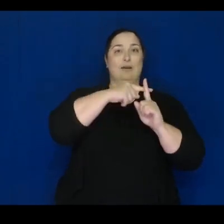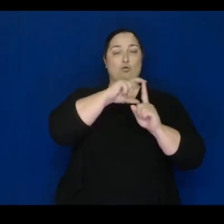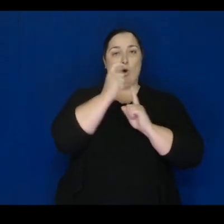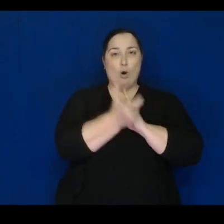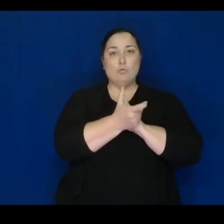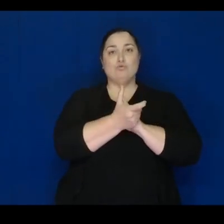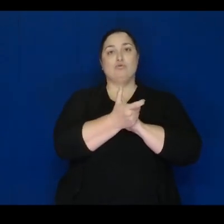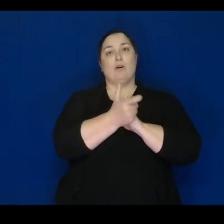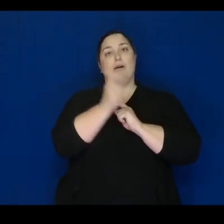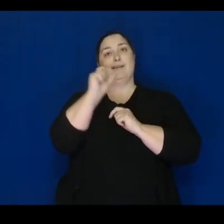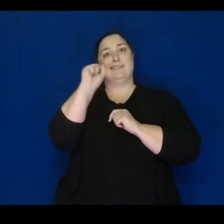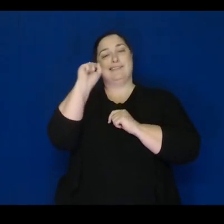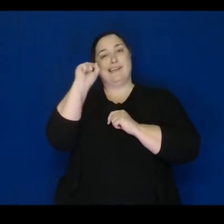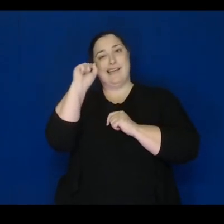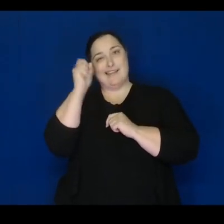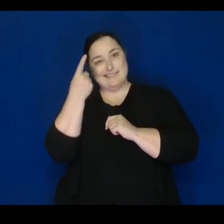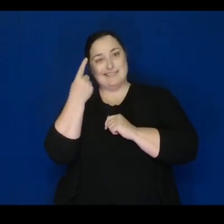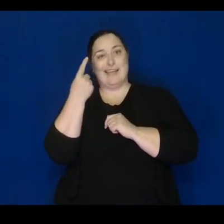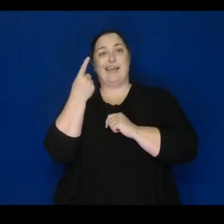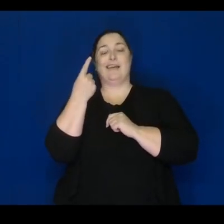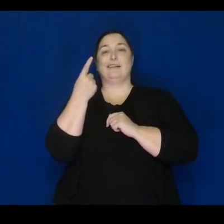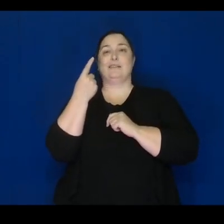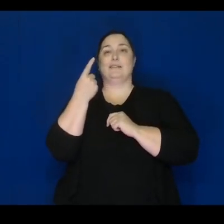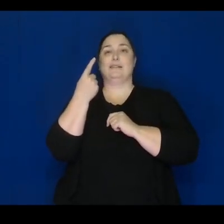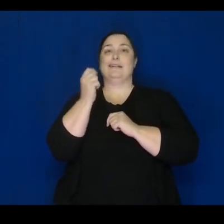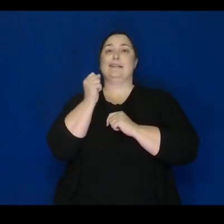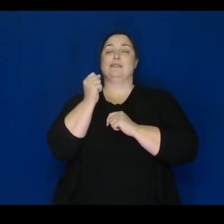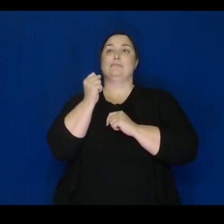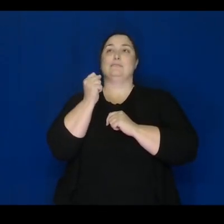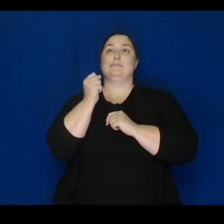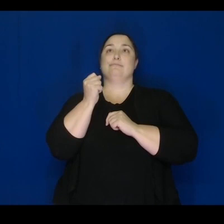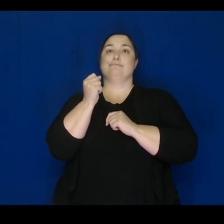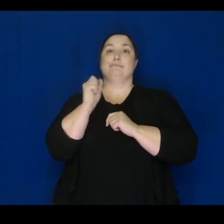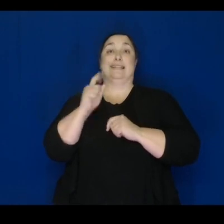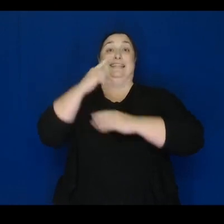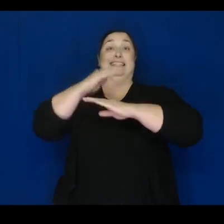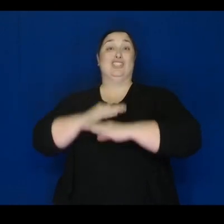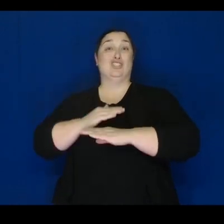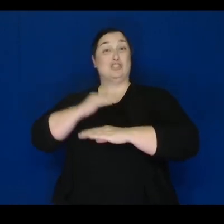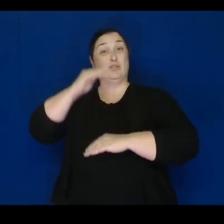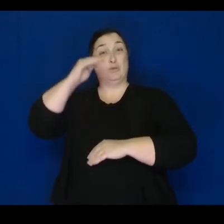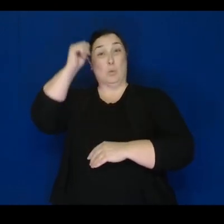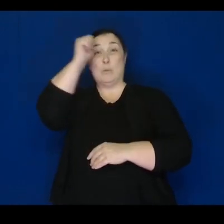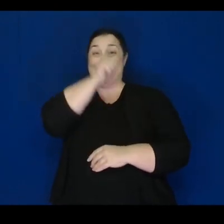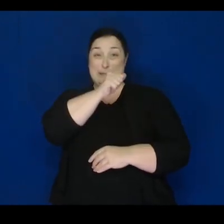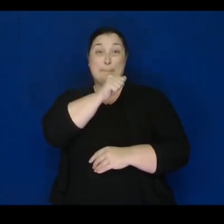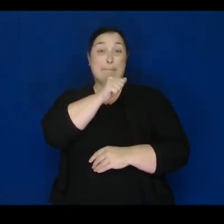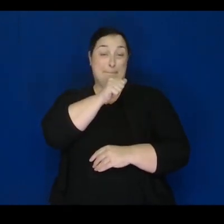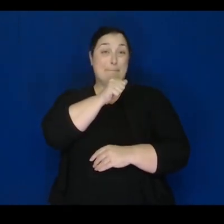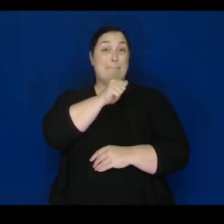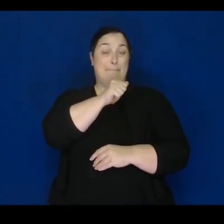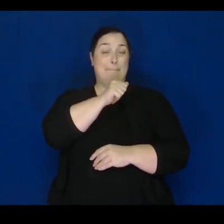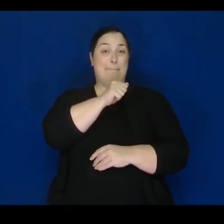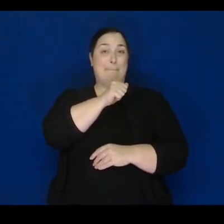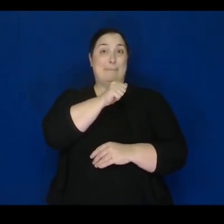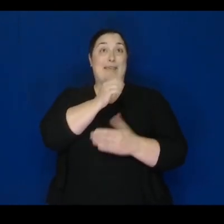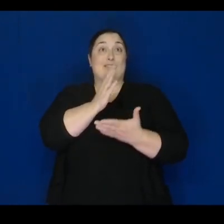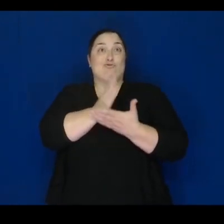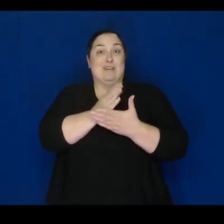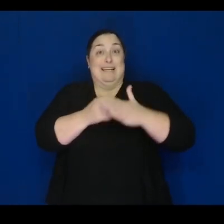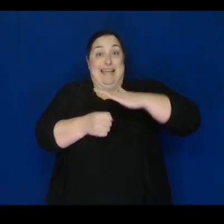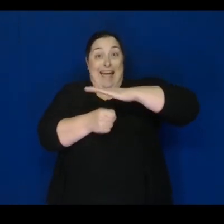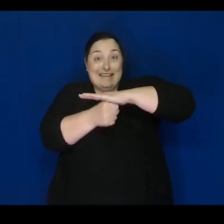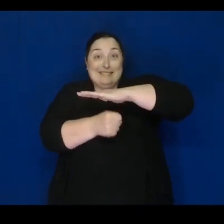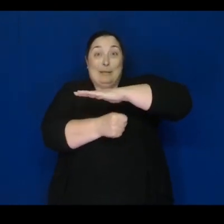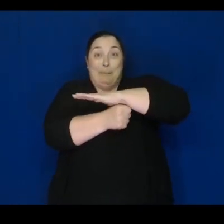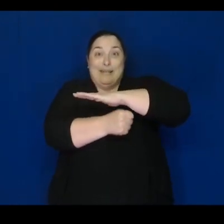for us to understand Indigenous wisdom that really underpins a lot of these artistic expressions and the ways that